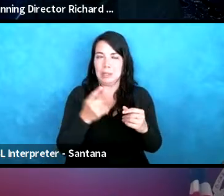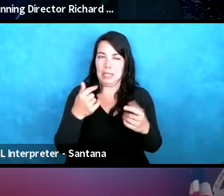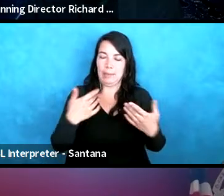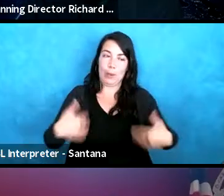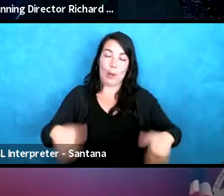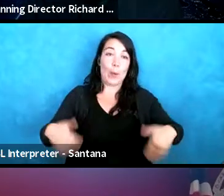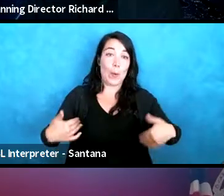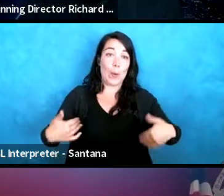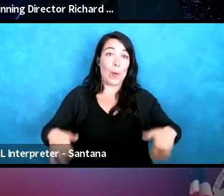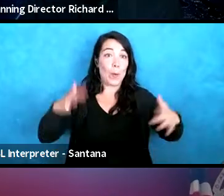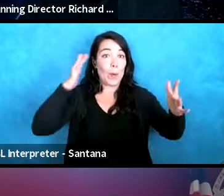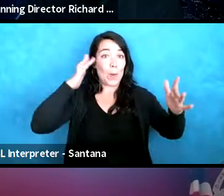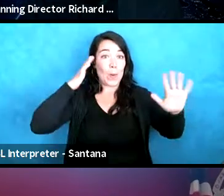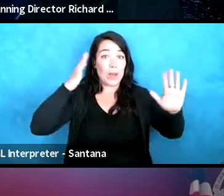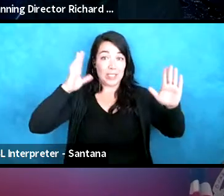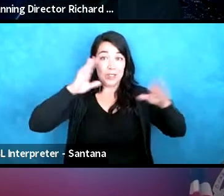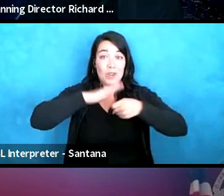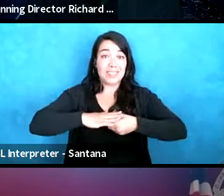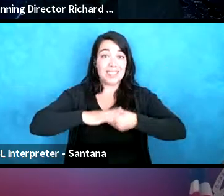intense, right, Umbra?